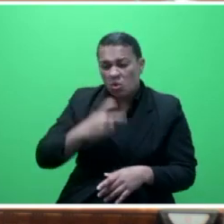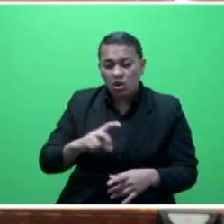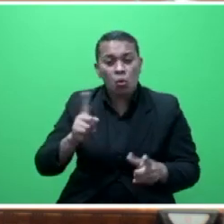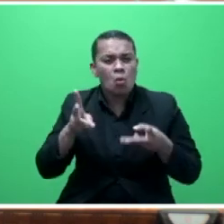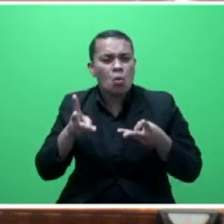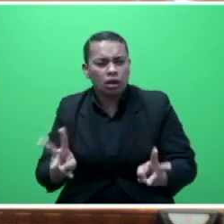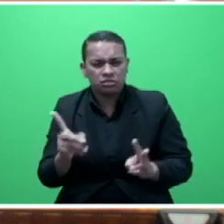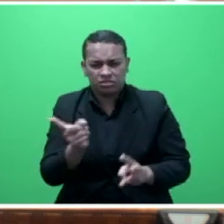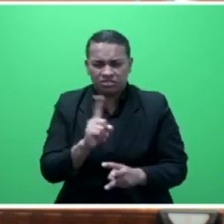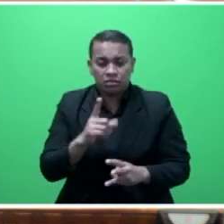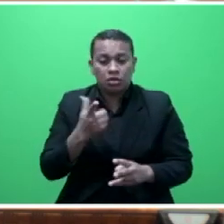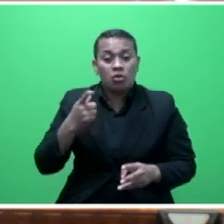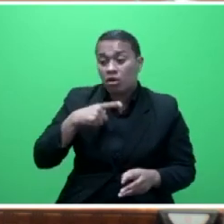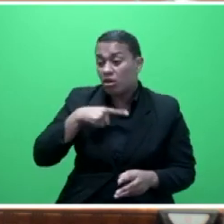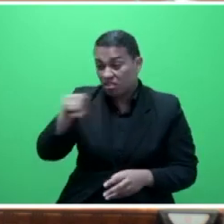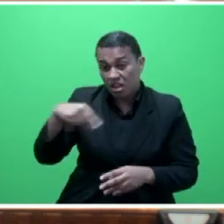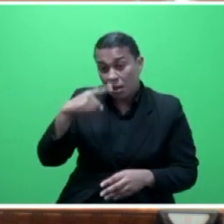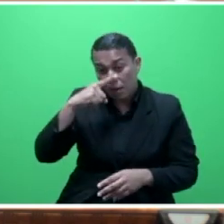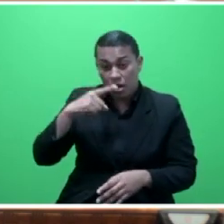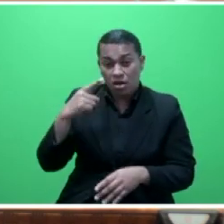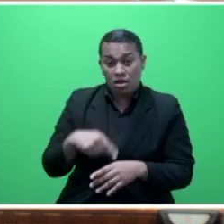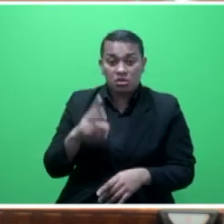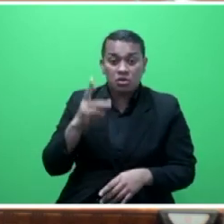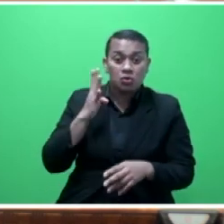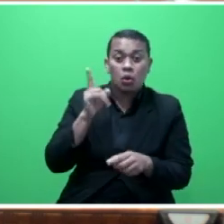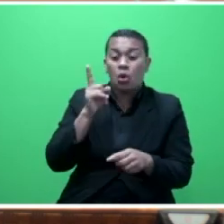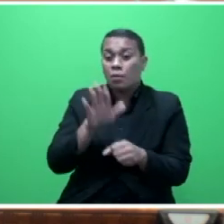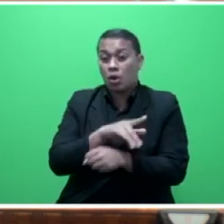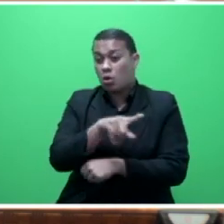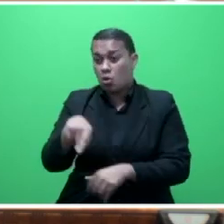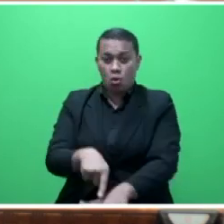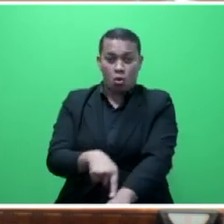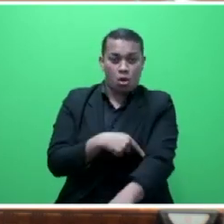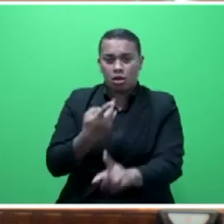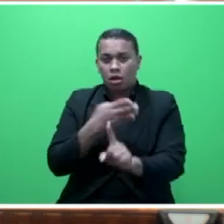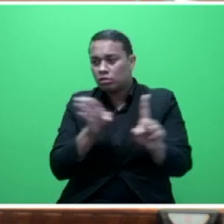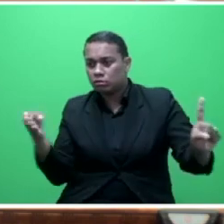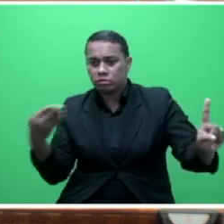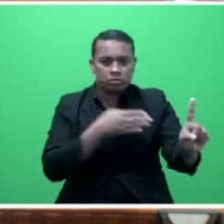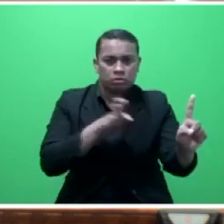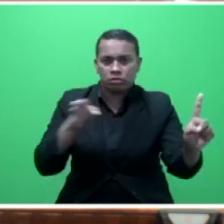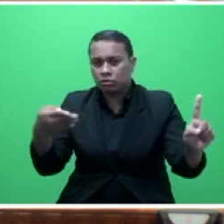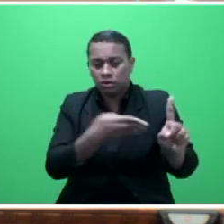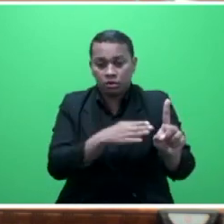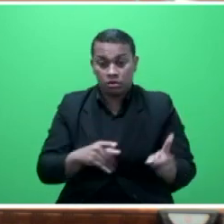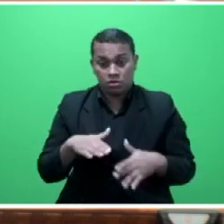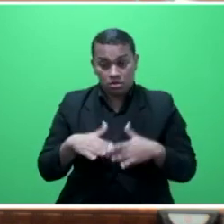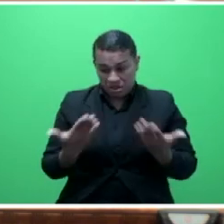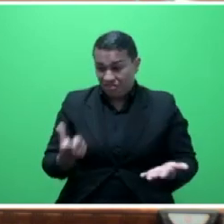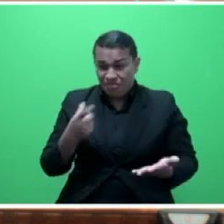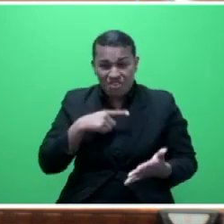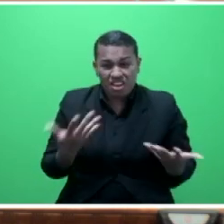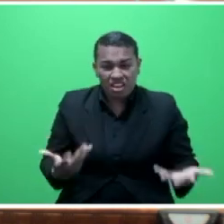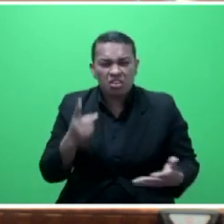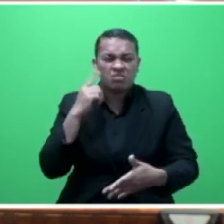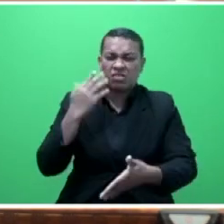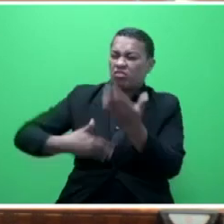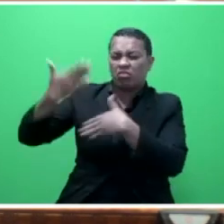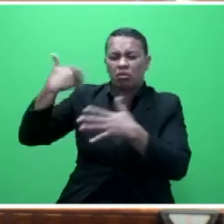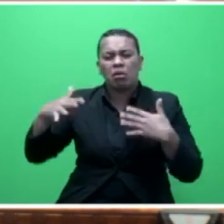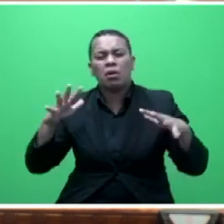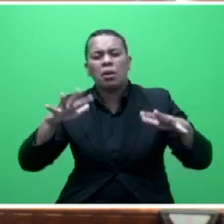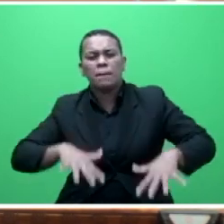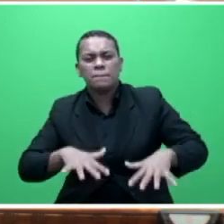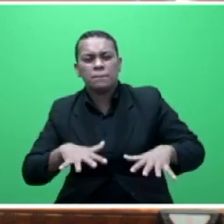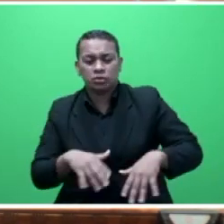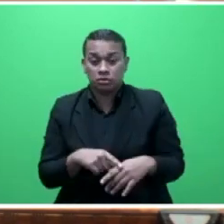bureaucracy, that's what they resemble. Indeed, business licenses were introduced during the colonial era. They are an unnecessary drain